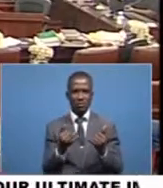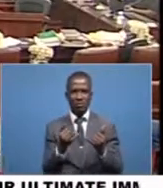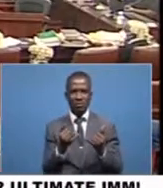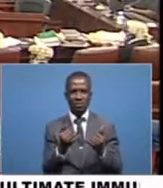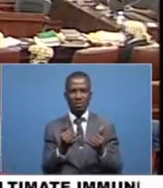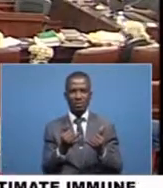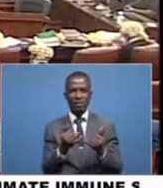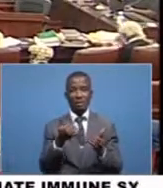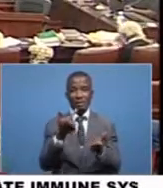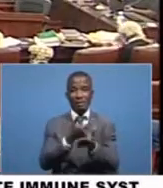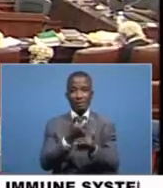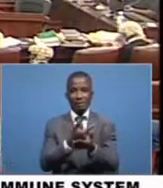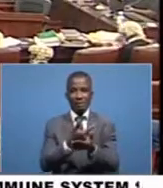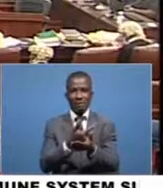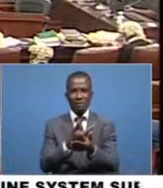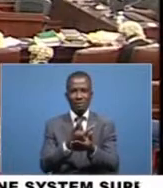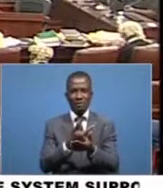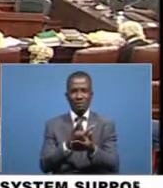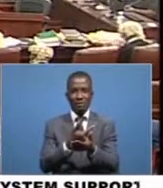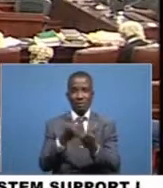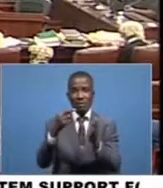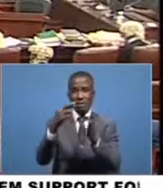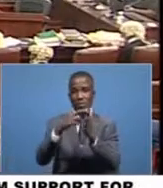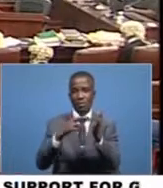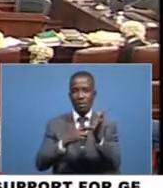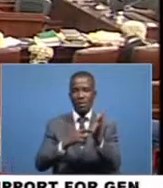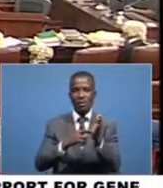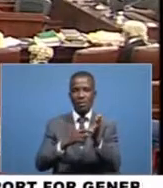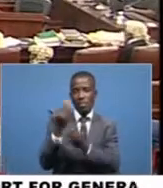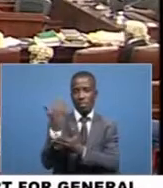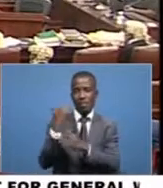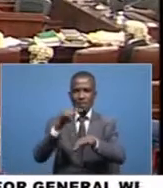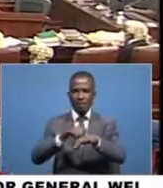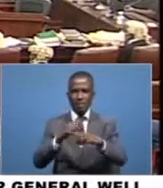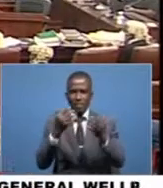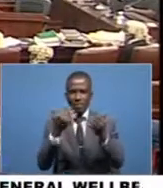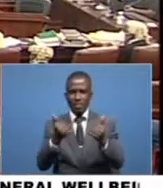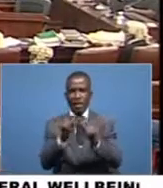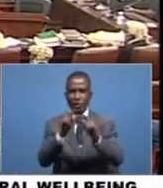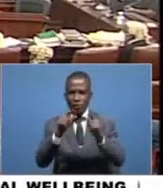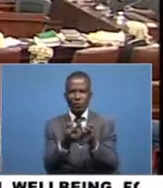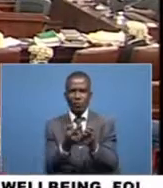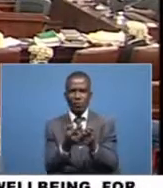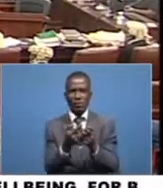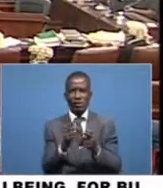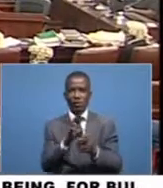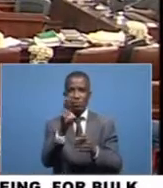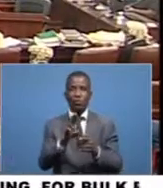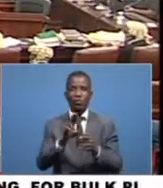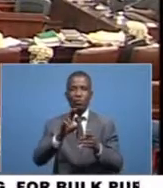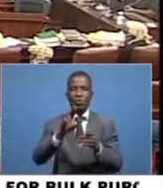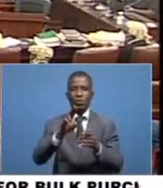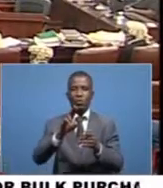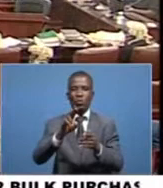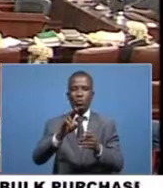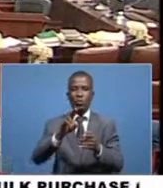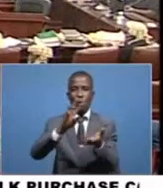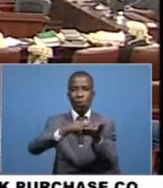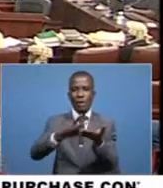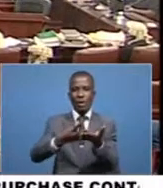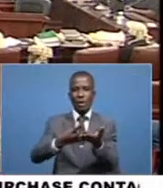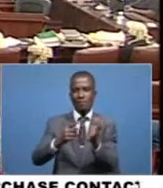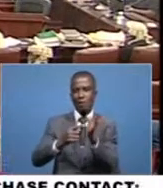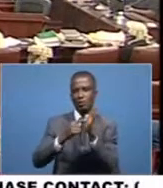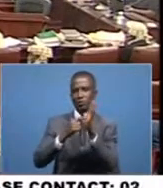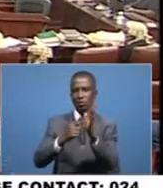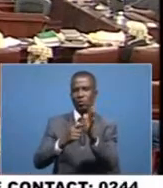of Ghana Law Report, page 374, in which this court ordered a party to adduce evidence because that party had already adduced